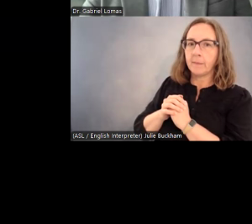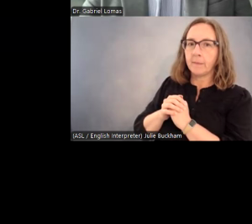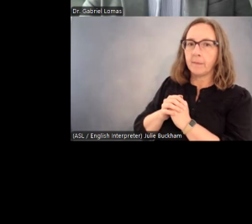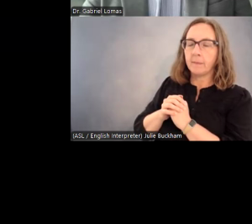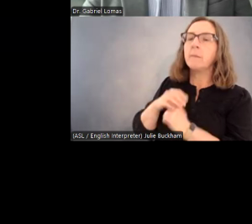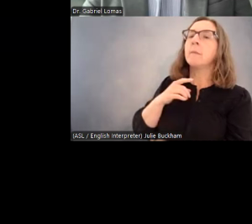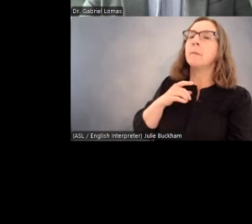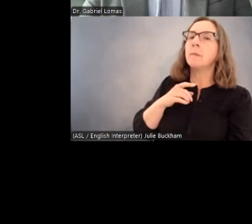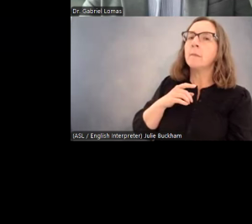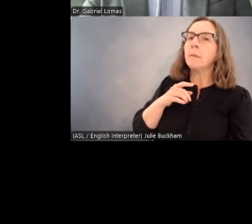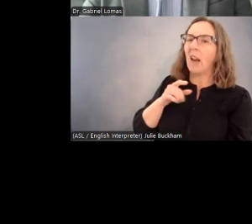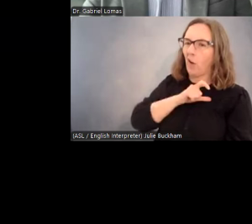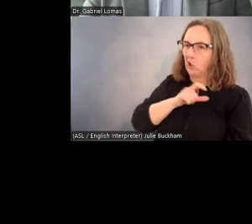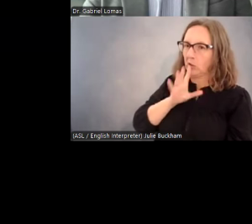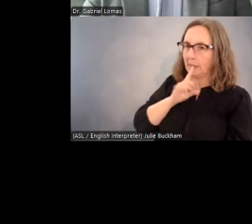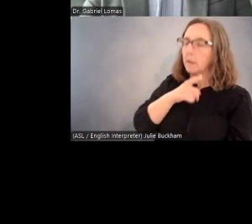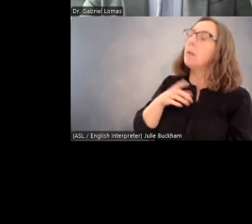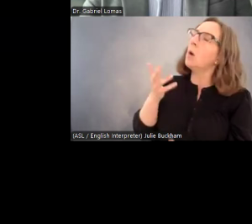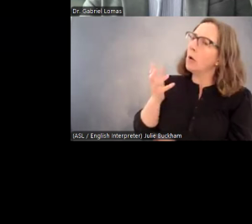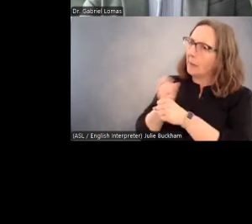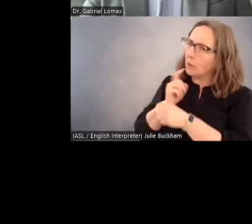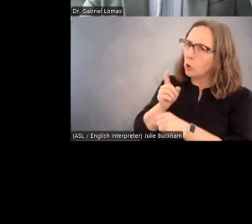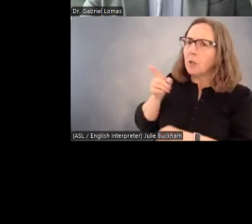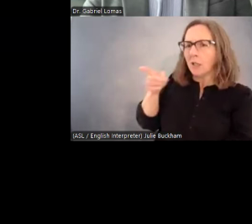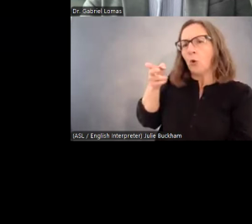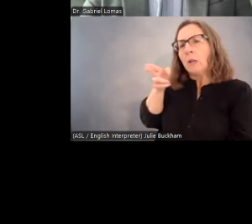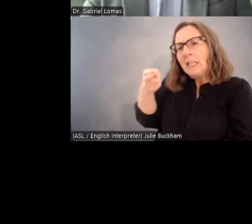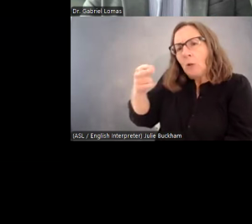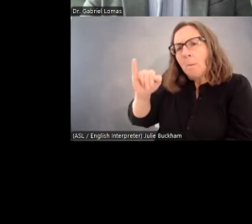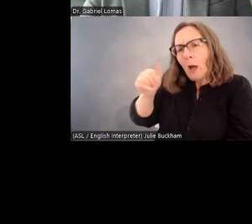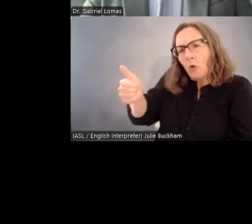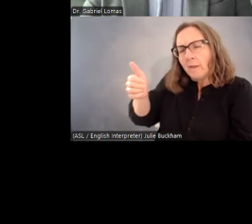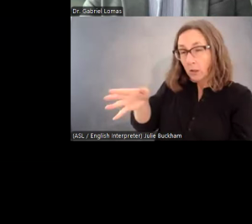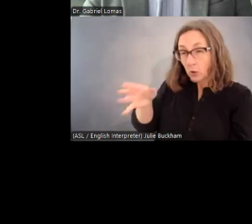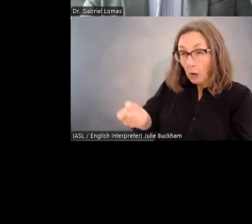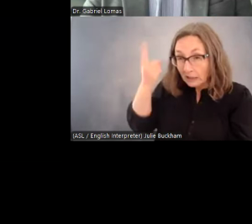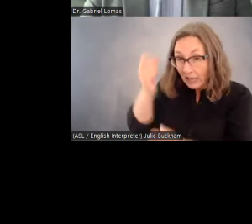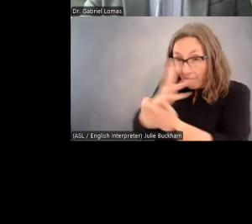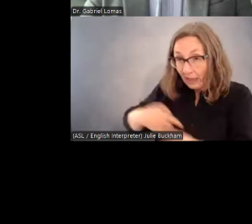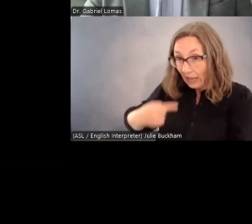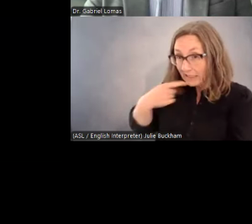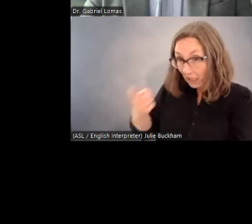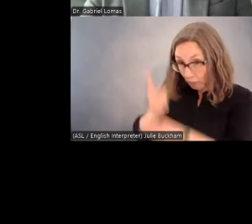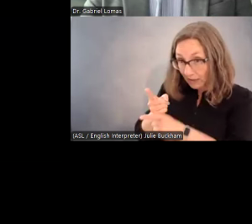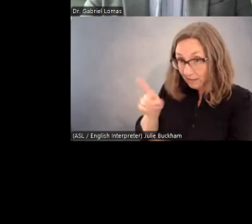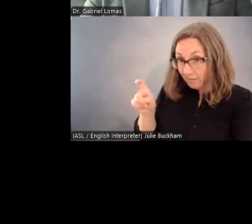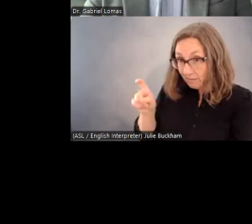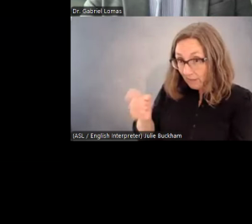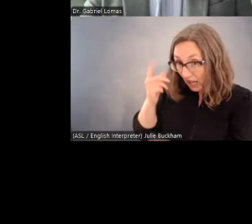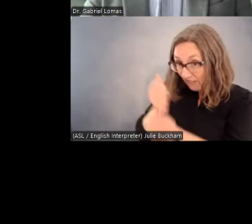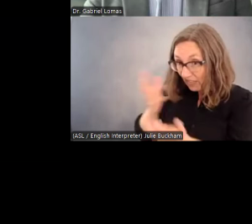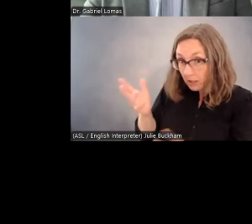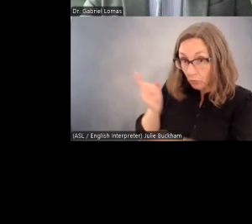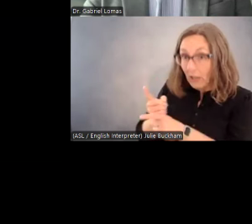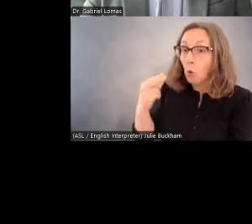and just to make sure, just because of your hearing impairment, everything, you're completely understanding everything I'm saying, right? Okay, you're reading